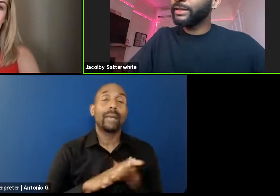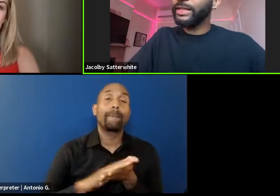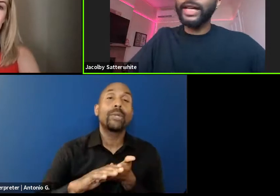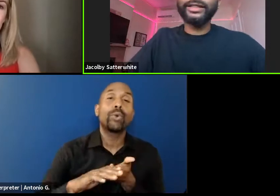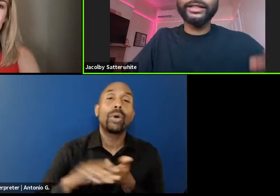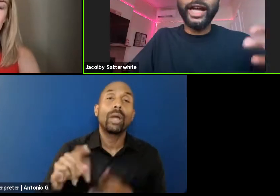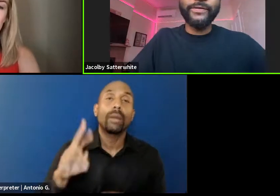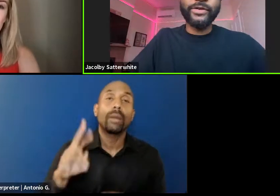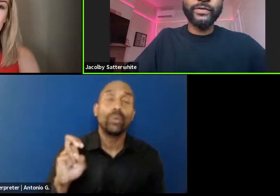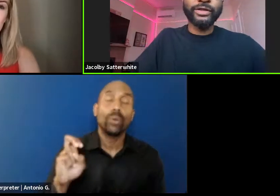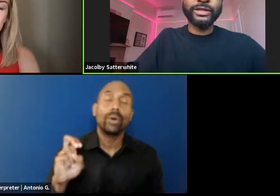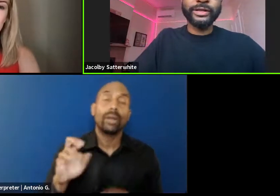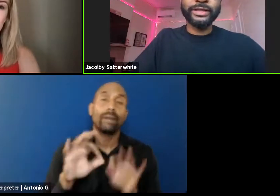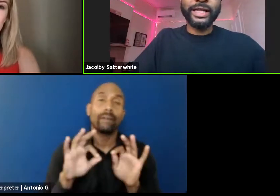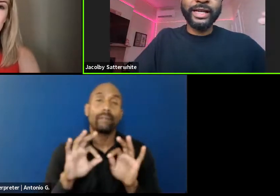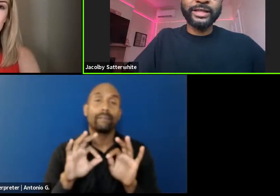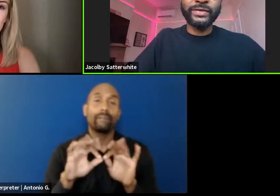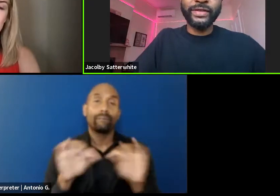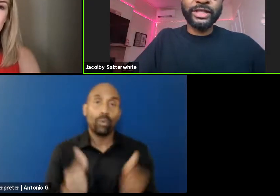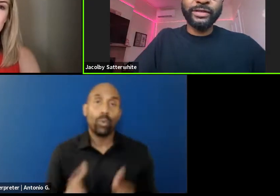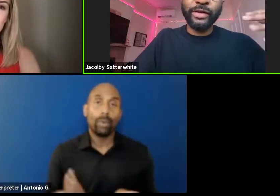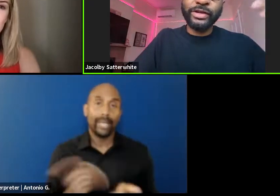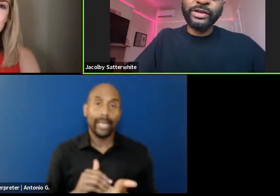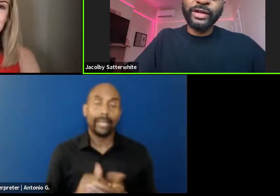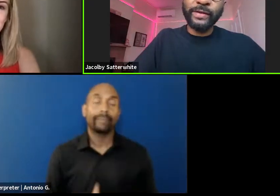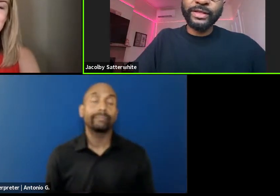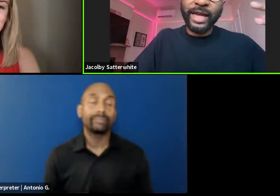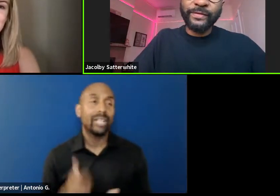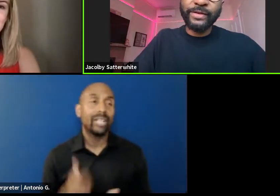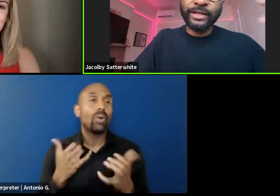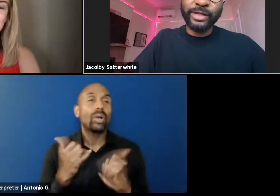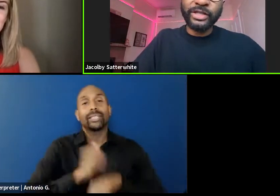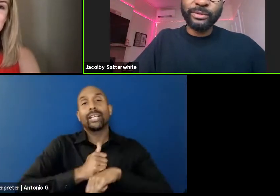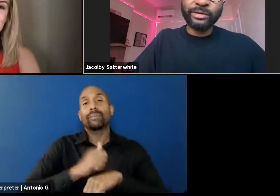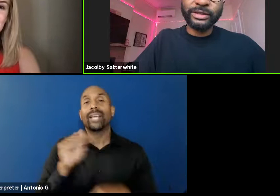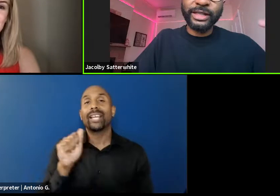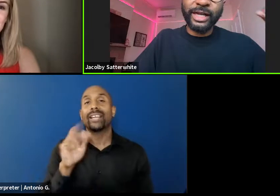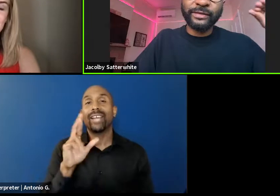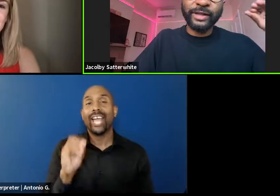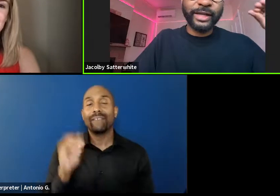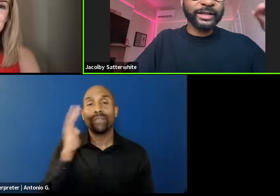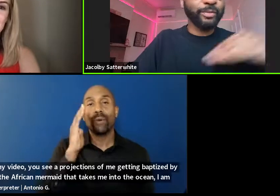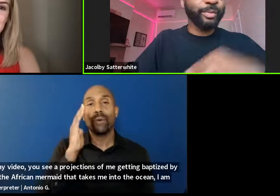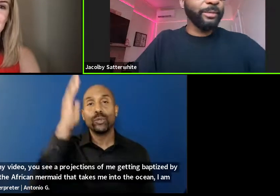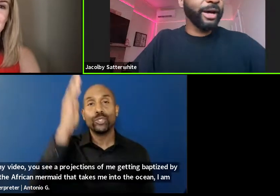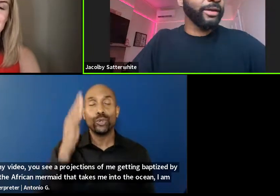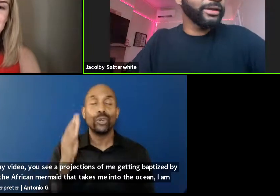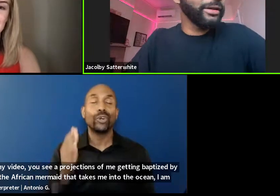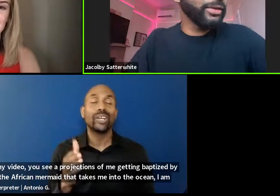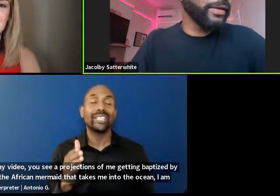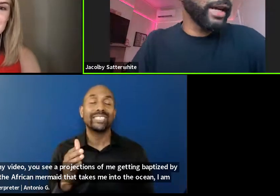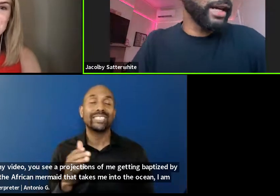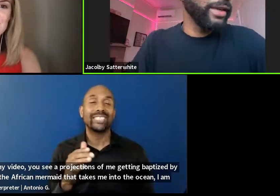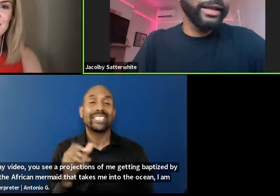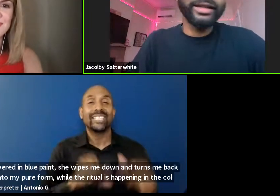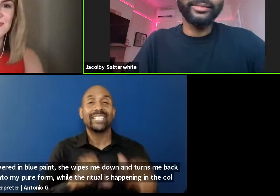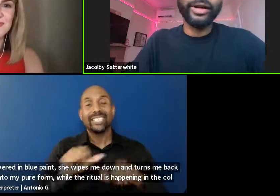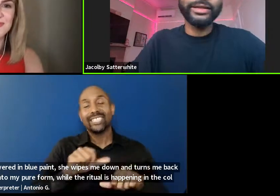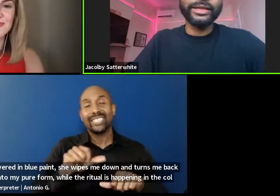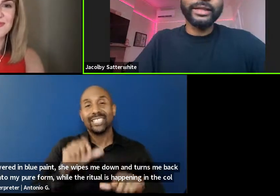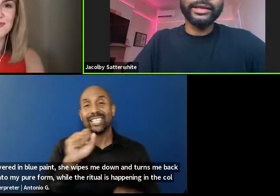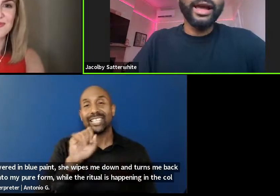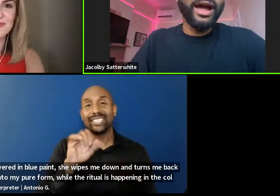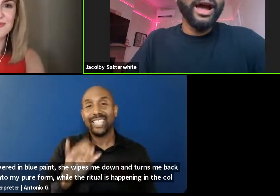a Afrofuturist science fiction version of this African ritual to kind of like speak about a sort of kind of